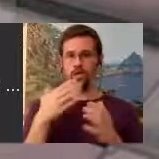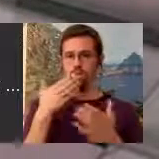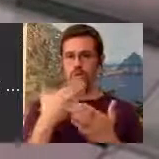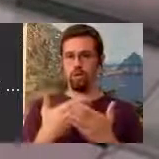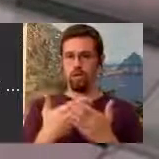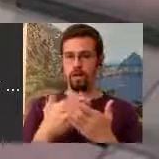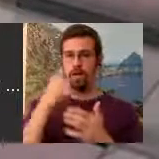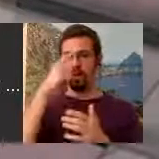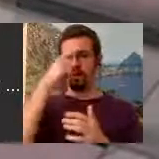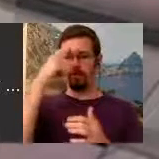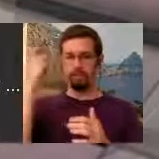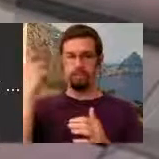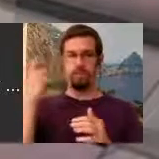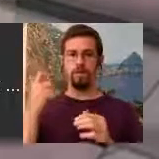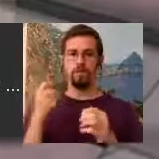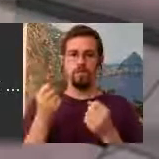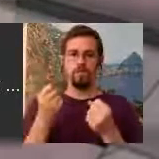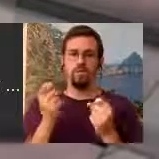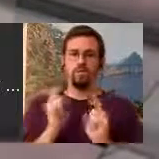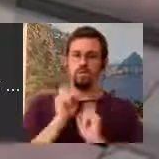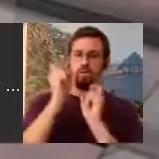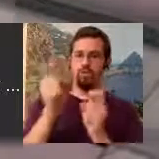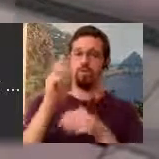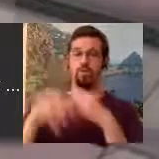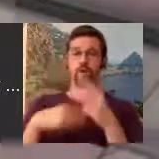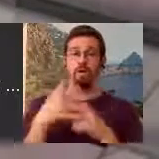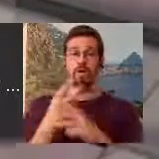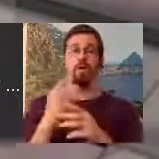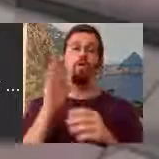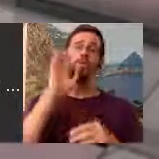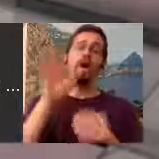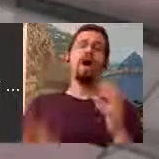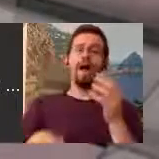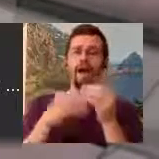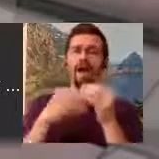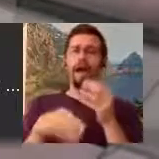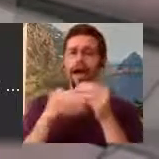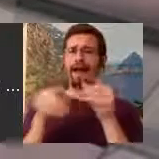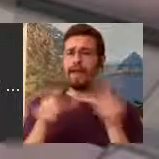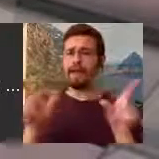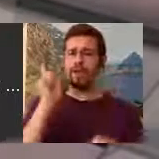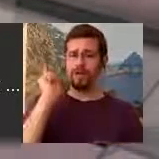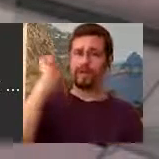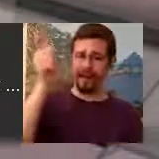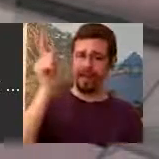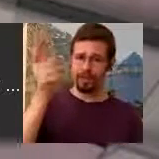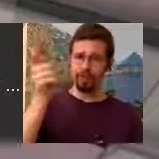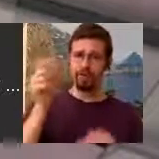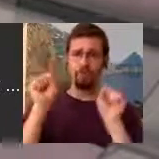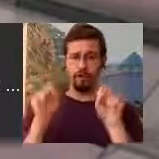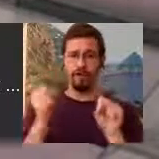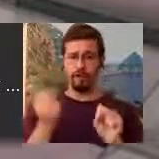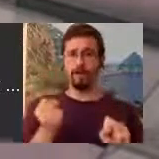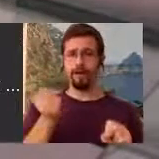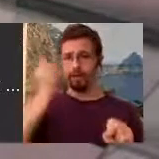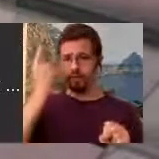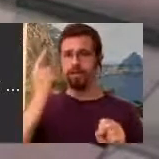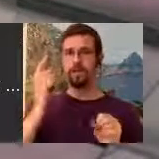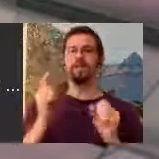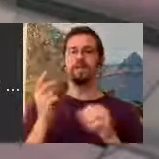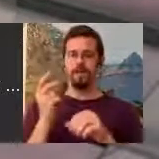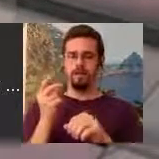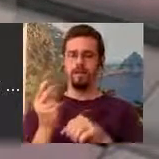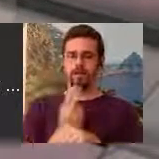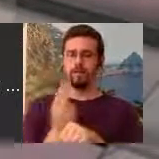to the world. So everybody, we're going to add language later, and you'll be able to review these videos for a very long time in the